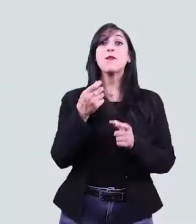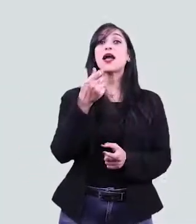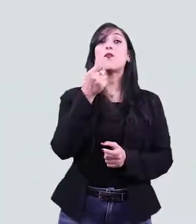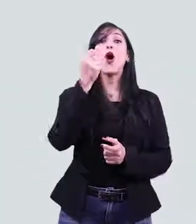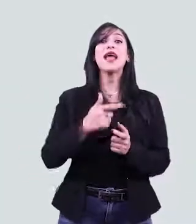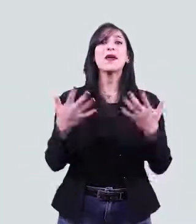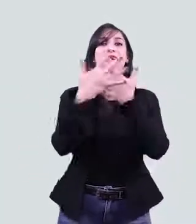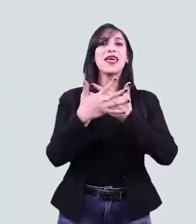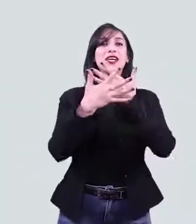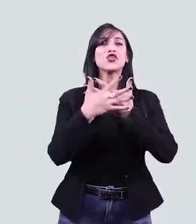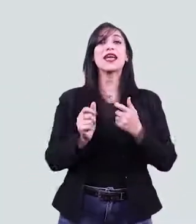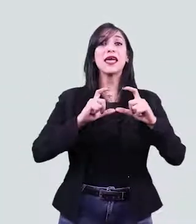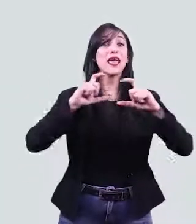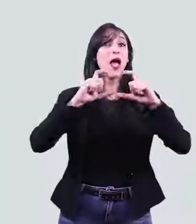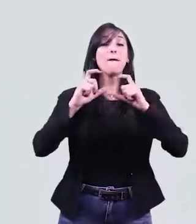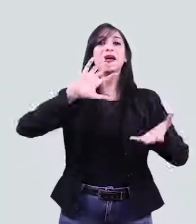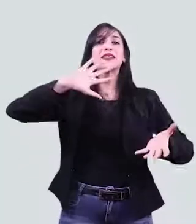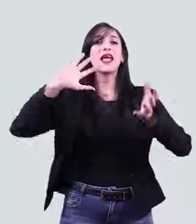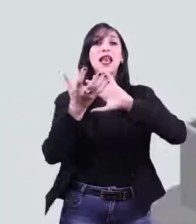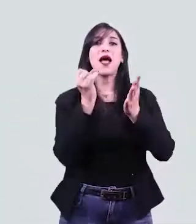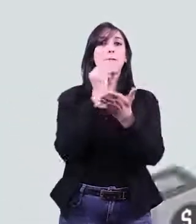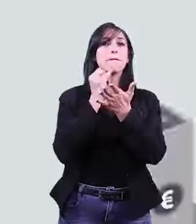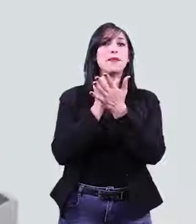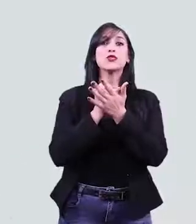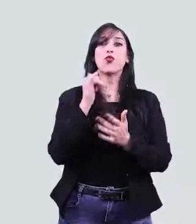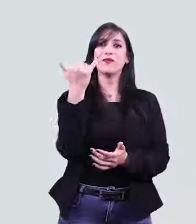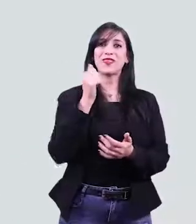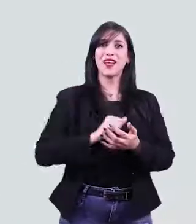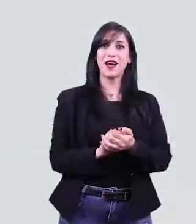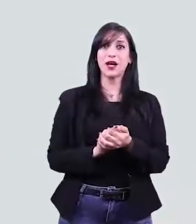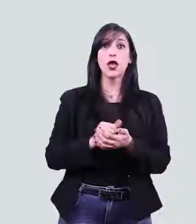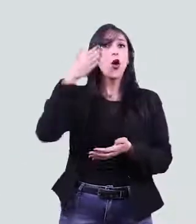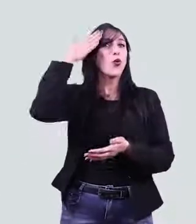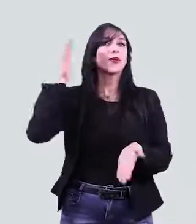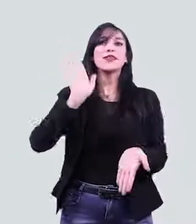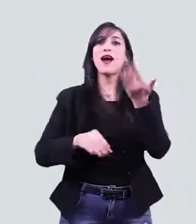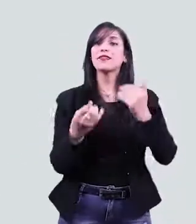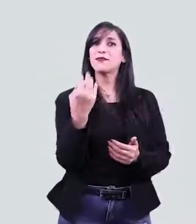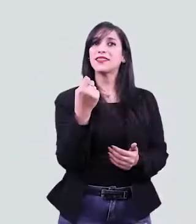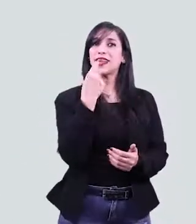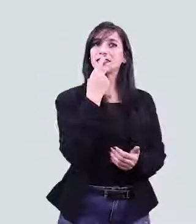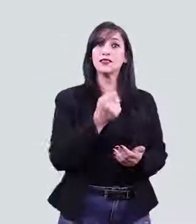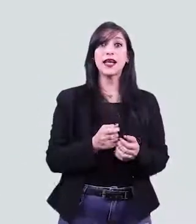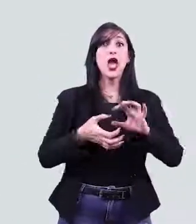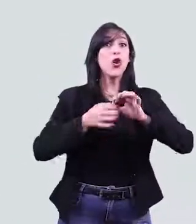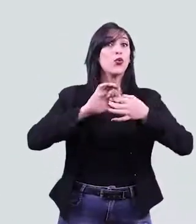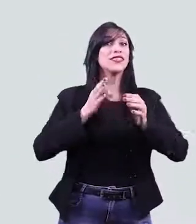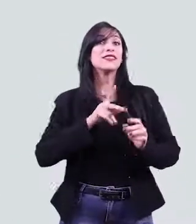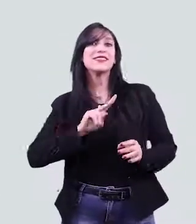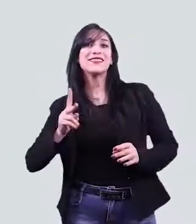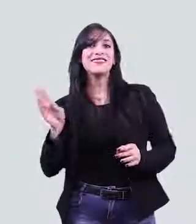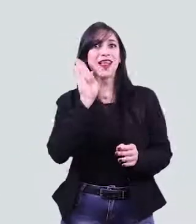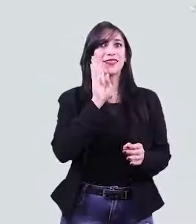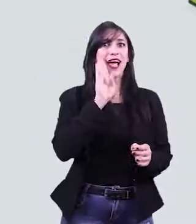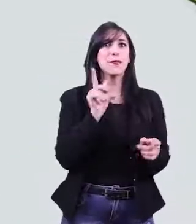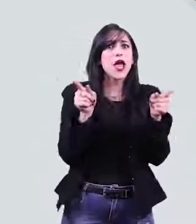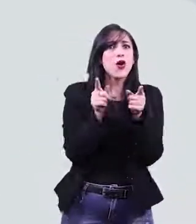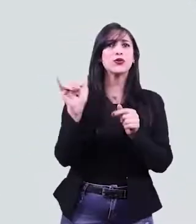With more than 30 years of experience, EFG Hermes is the regional pioneer in investment banking. This tutorial is part